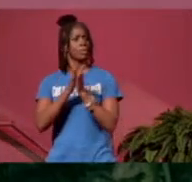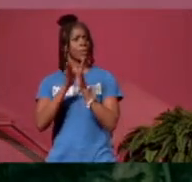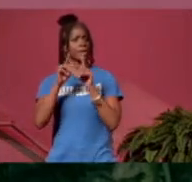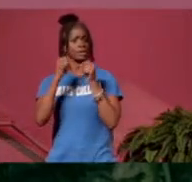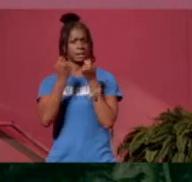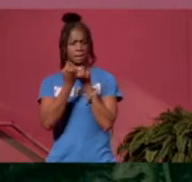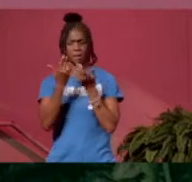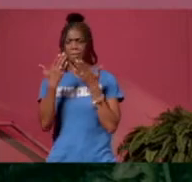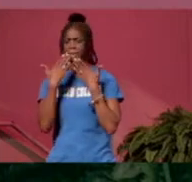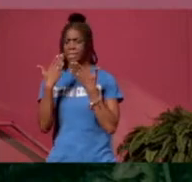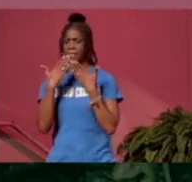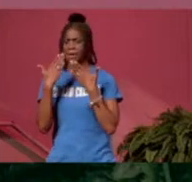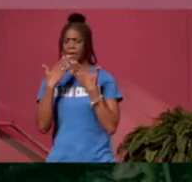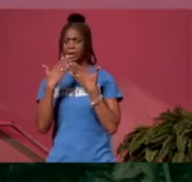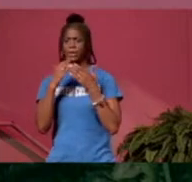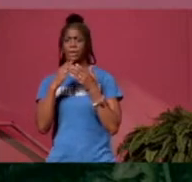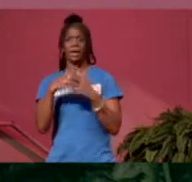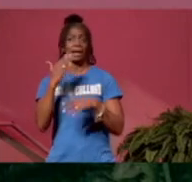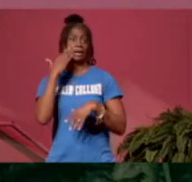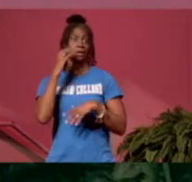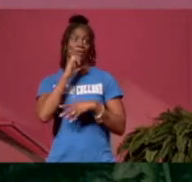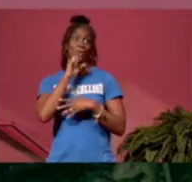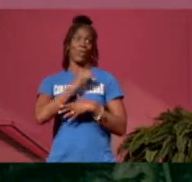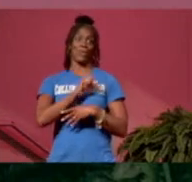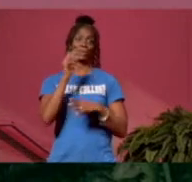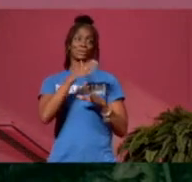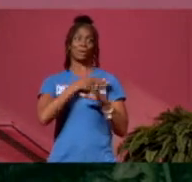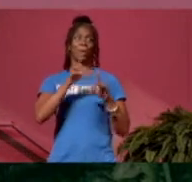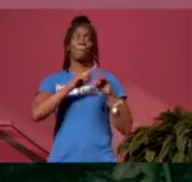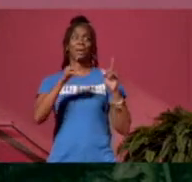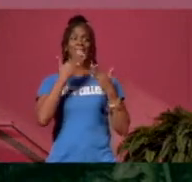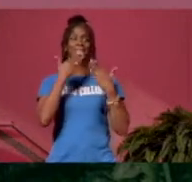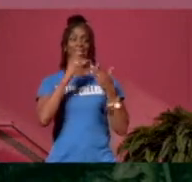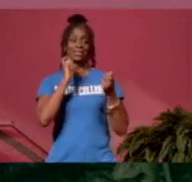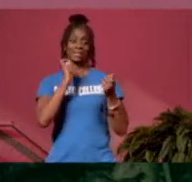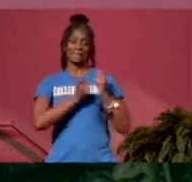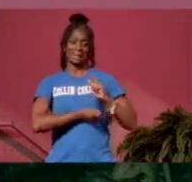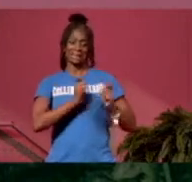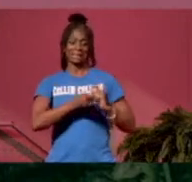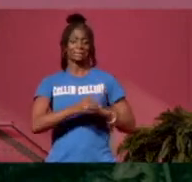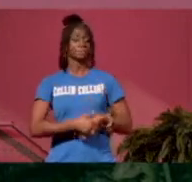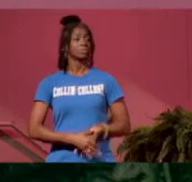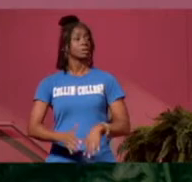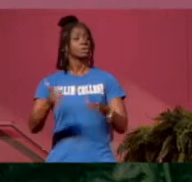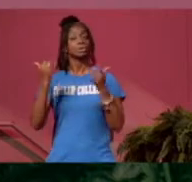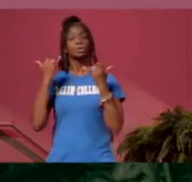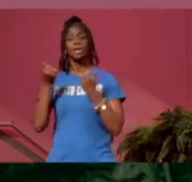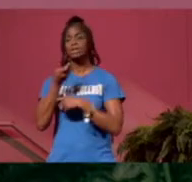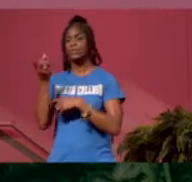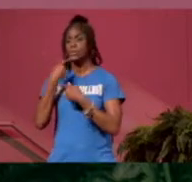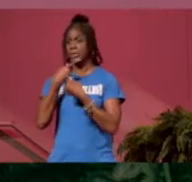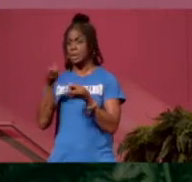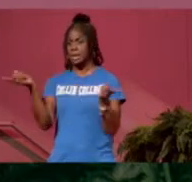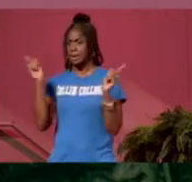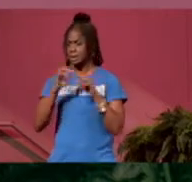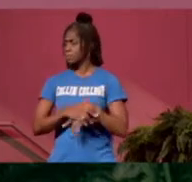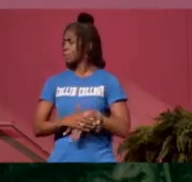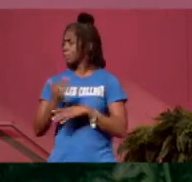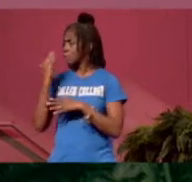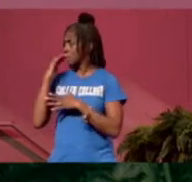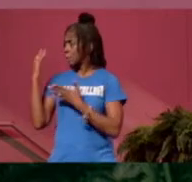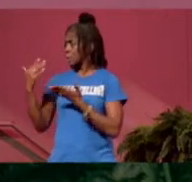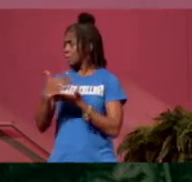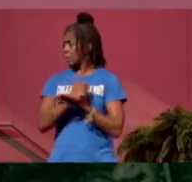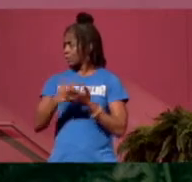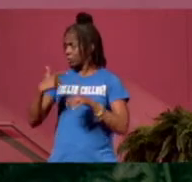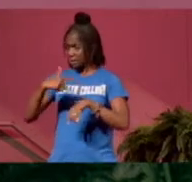Thank you so much. I am so appreciative. So we got to make some announcements. Let the church say offering time. It's